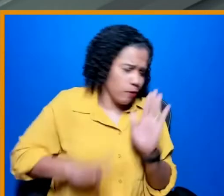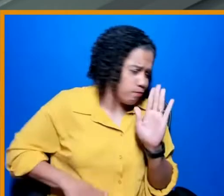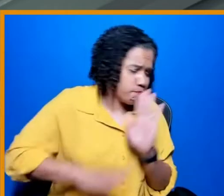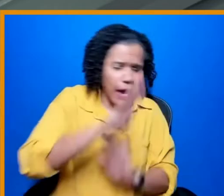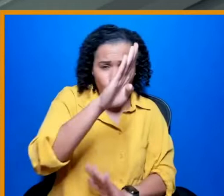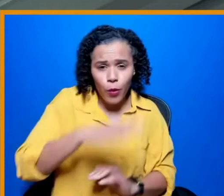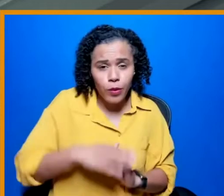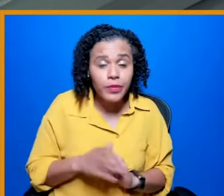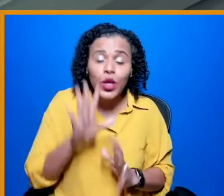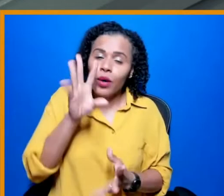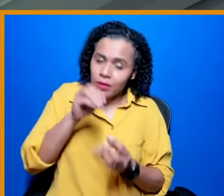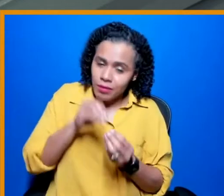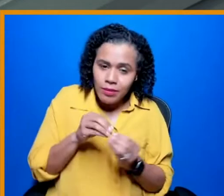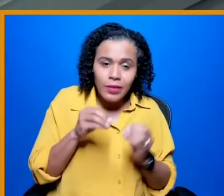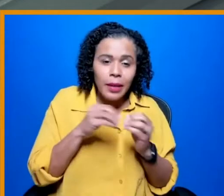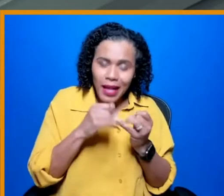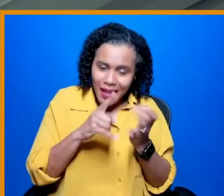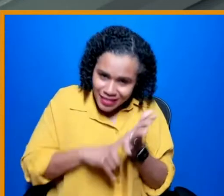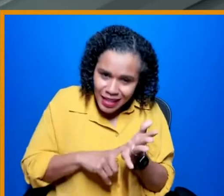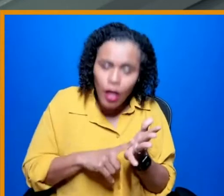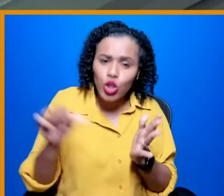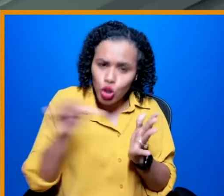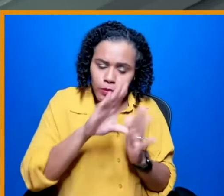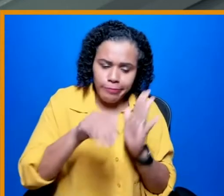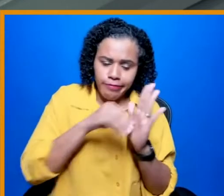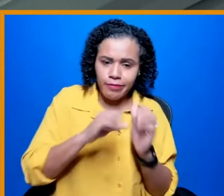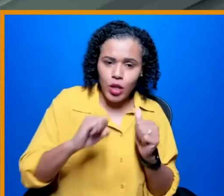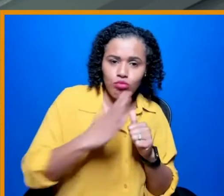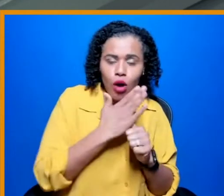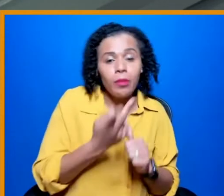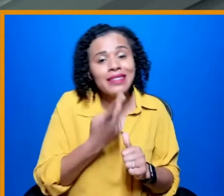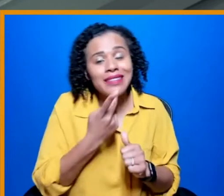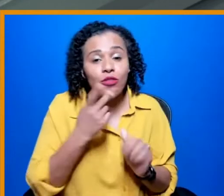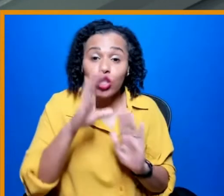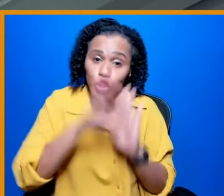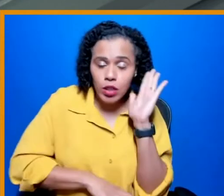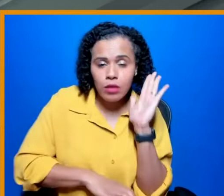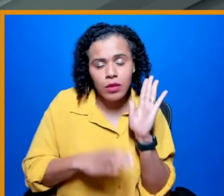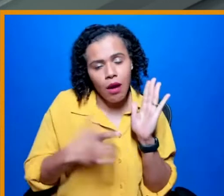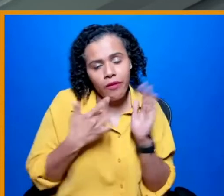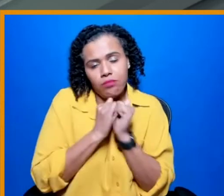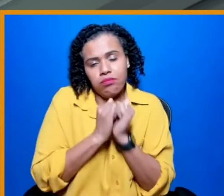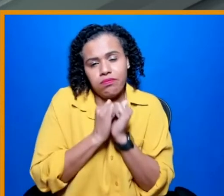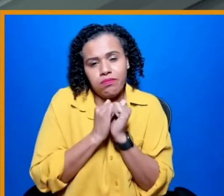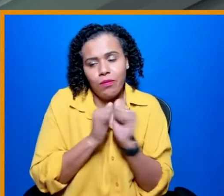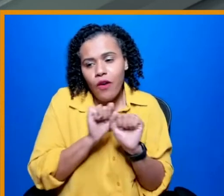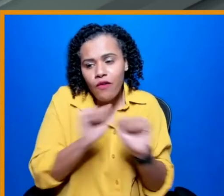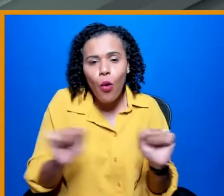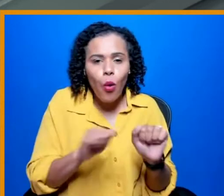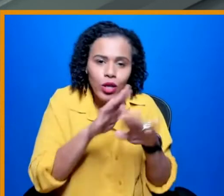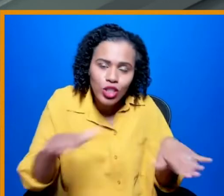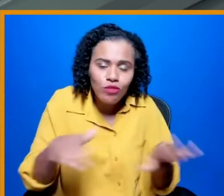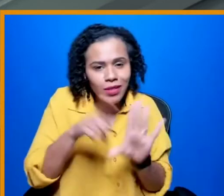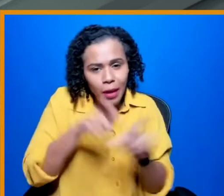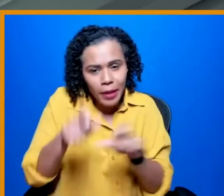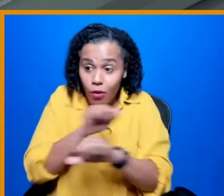British Sign Language part of our primary and secondary curriculum would be a wonderful addition to children's and young people's education. It would